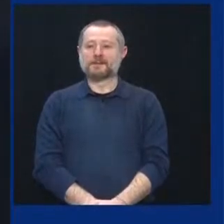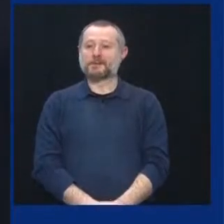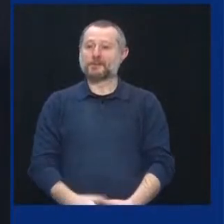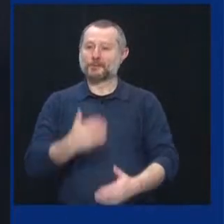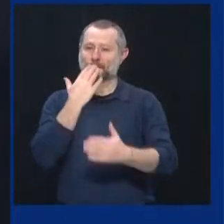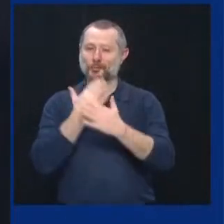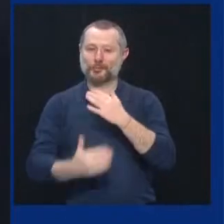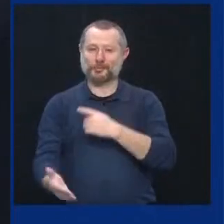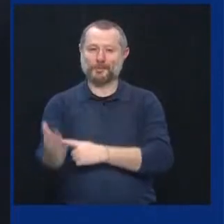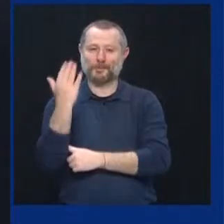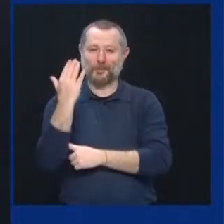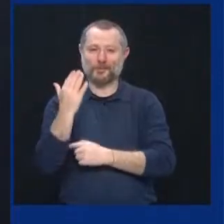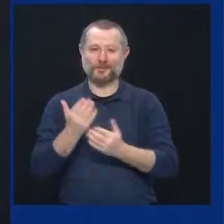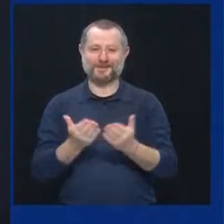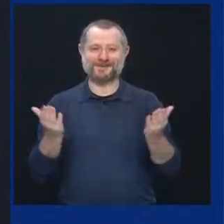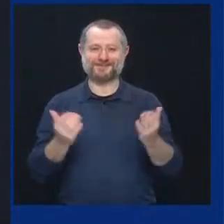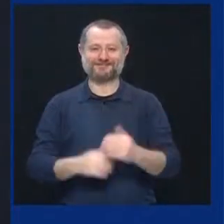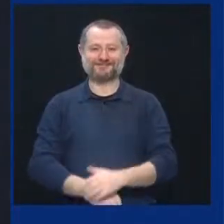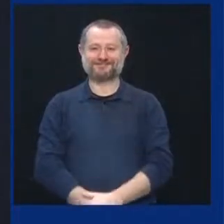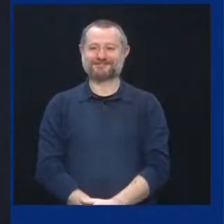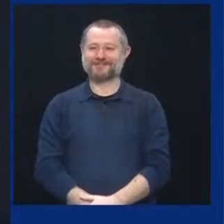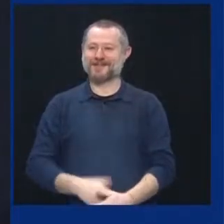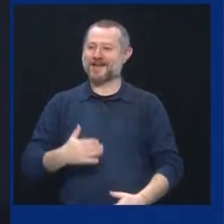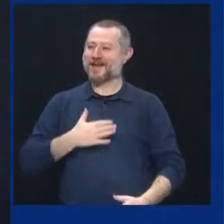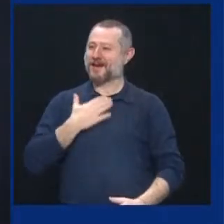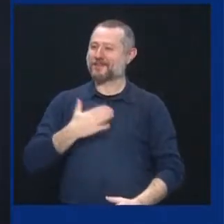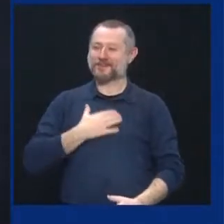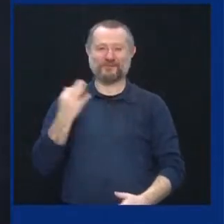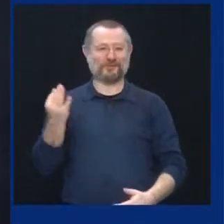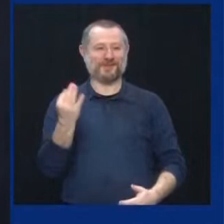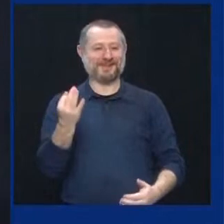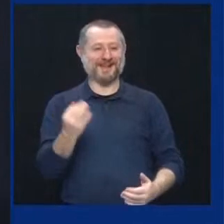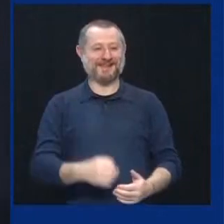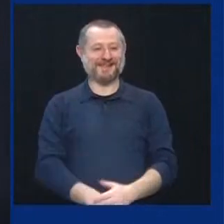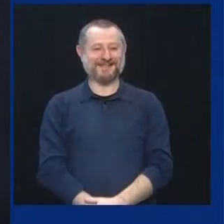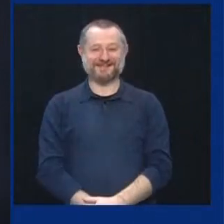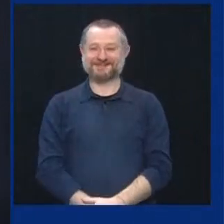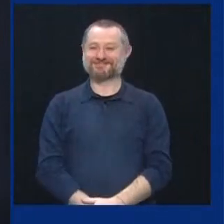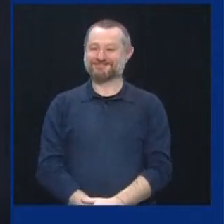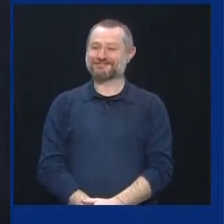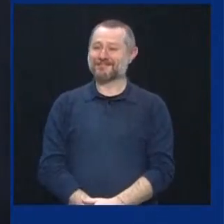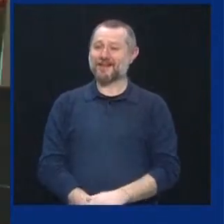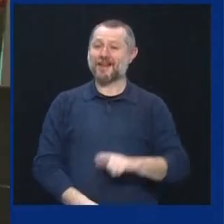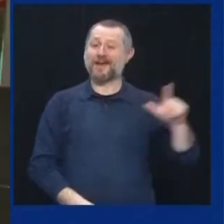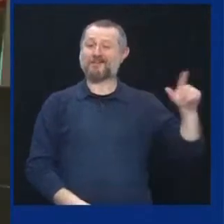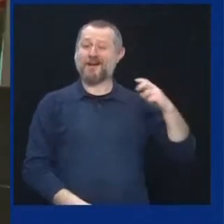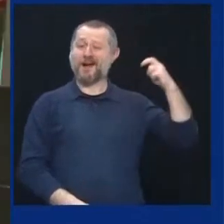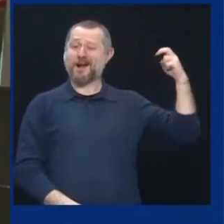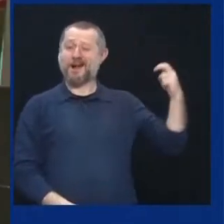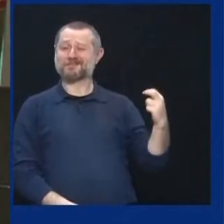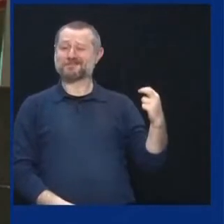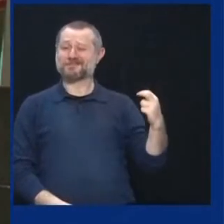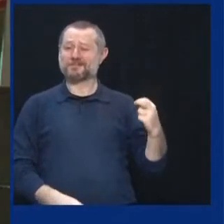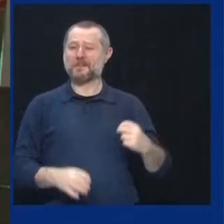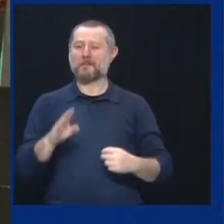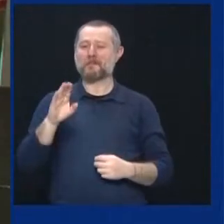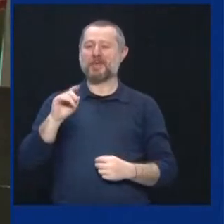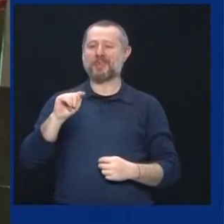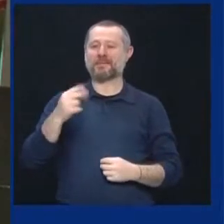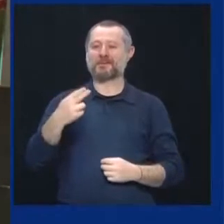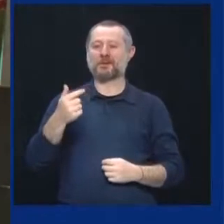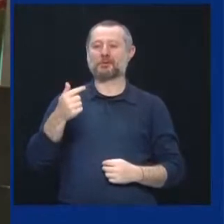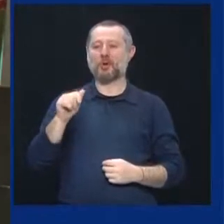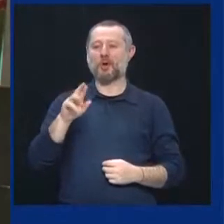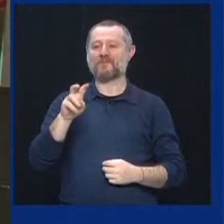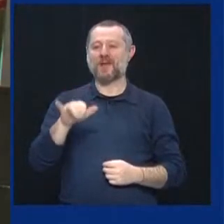Good morning. Happy Friday. From my far left, Ms. Beth Garvey, Special Counsel